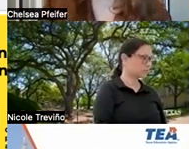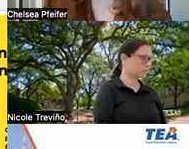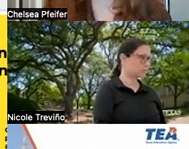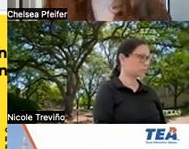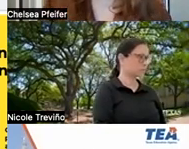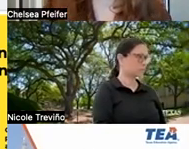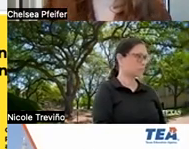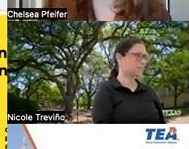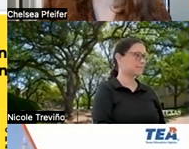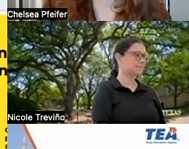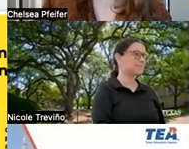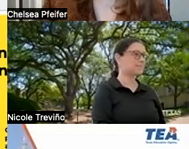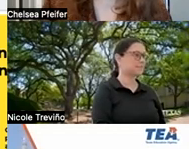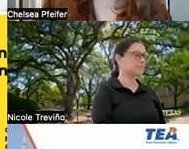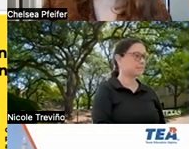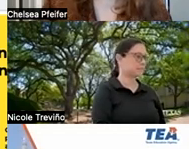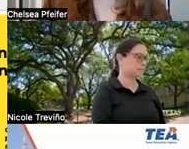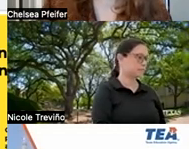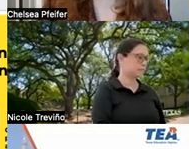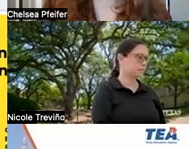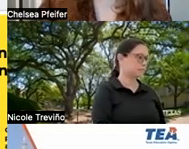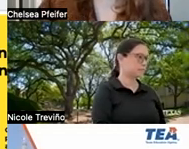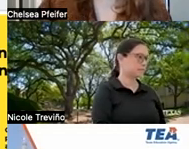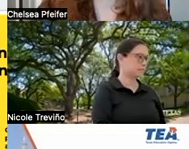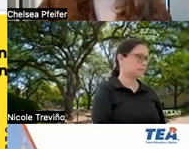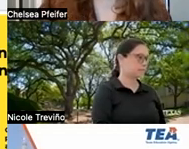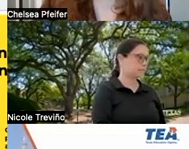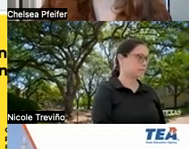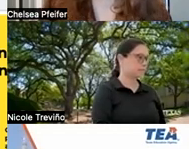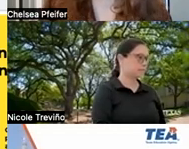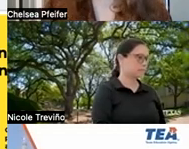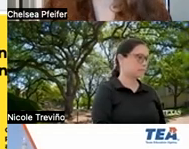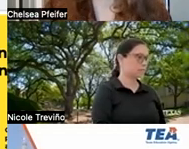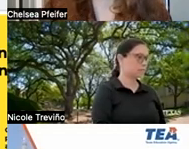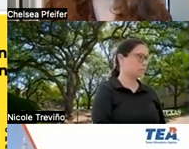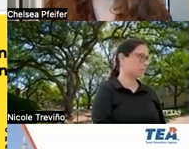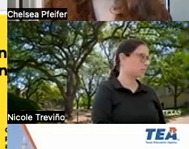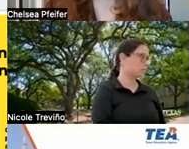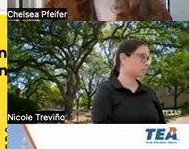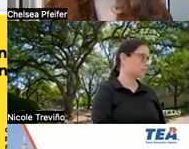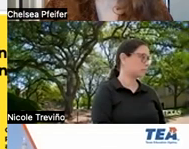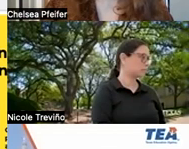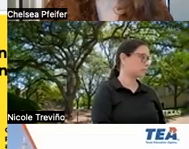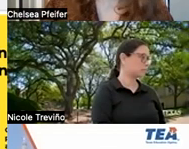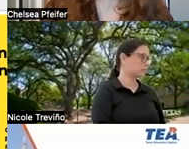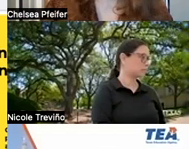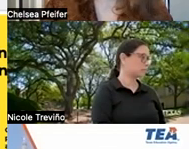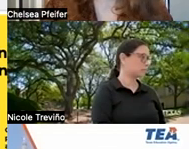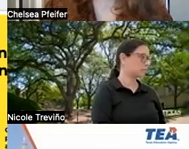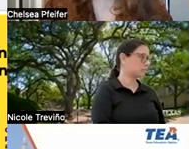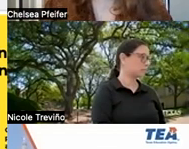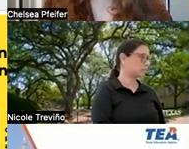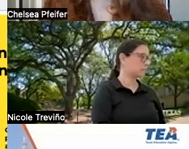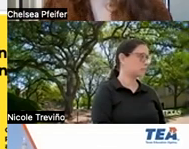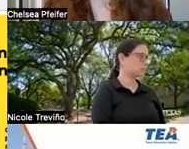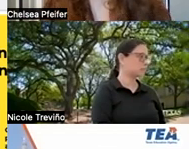into this field, that they want to have a career here and have be able to afford their own families and their own dreams.